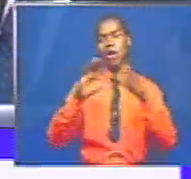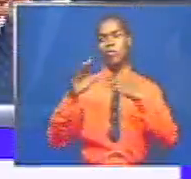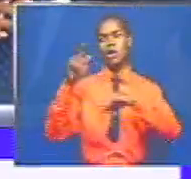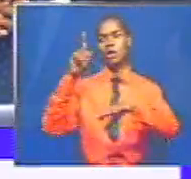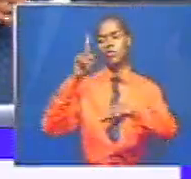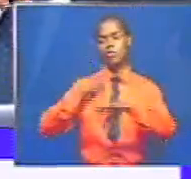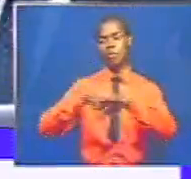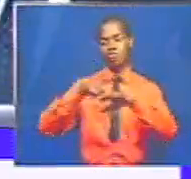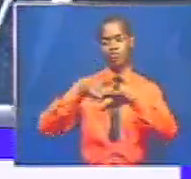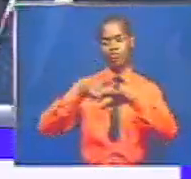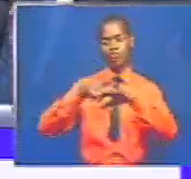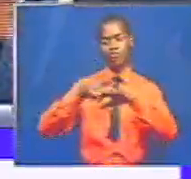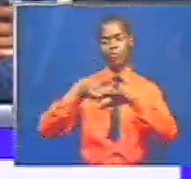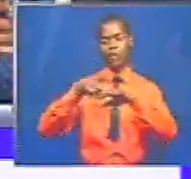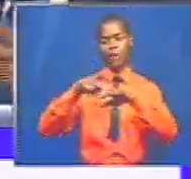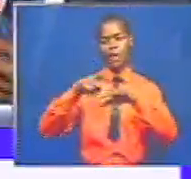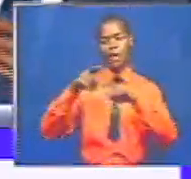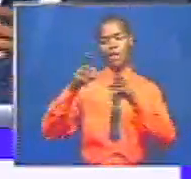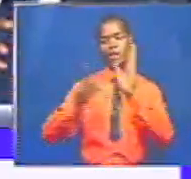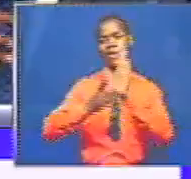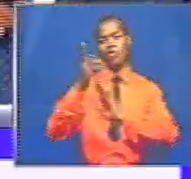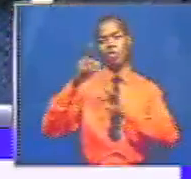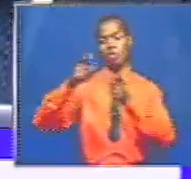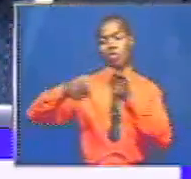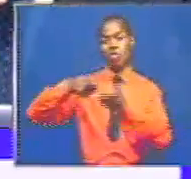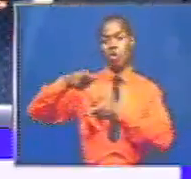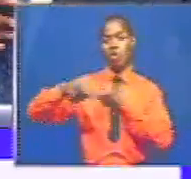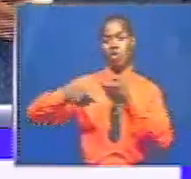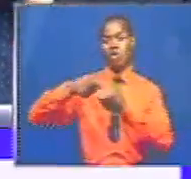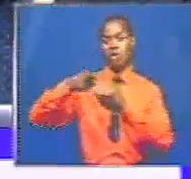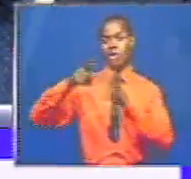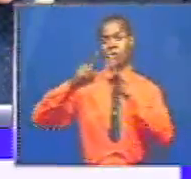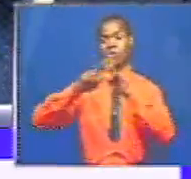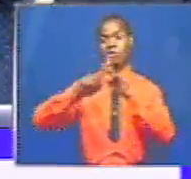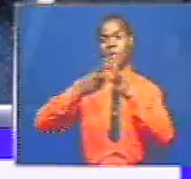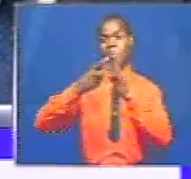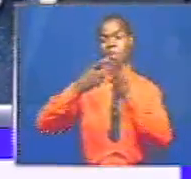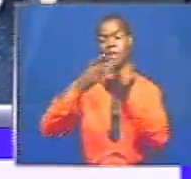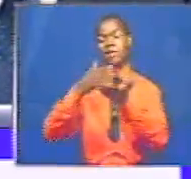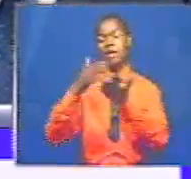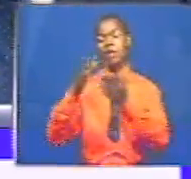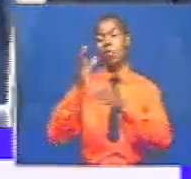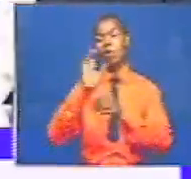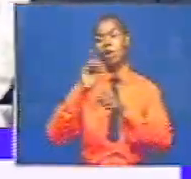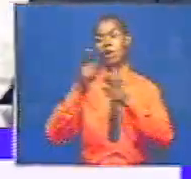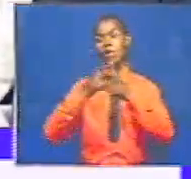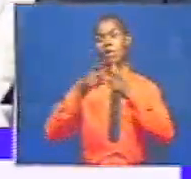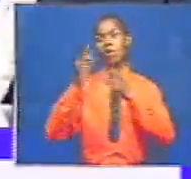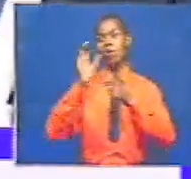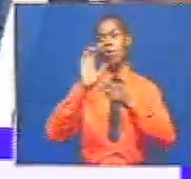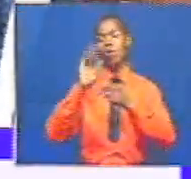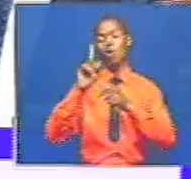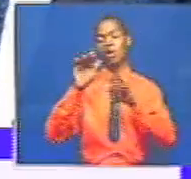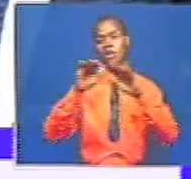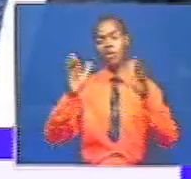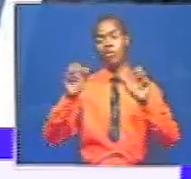borehole, immediately they develop that borehole, they start selling that water. What will happen, the water table will go down. Yes. And